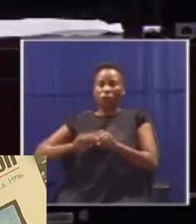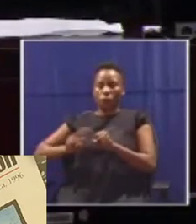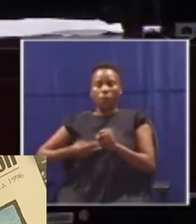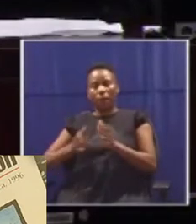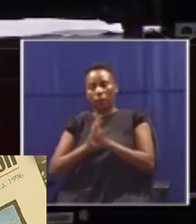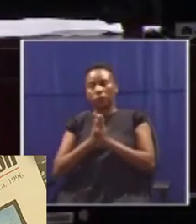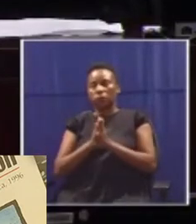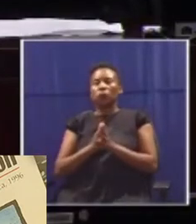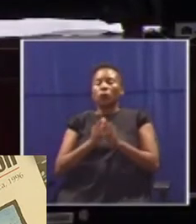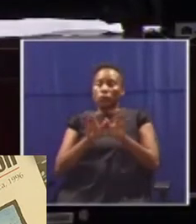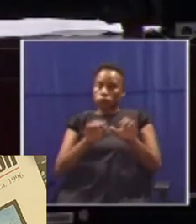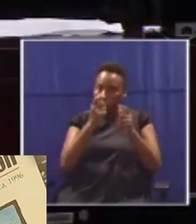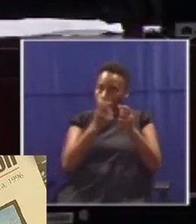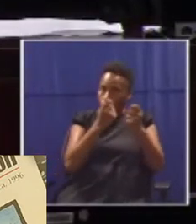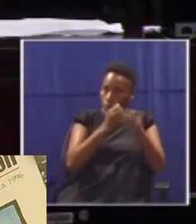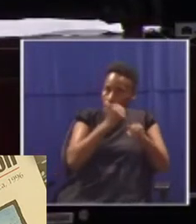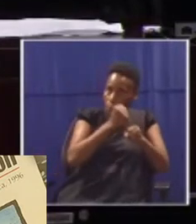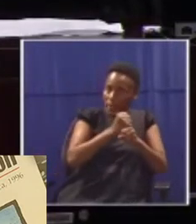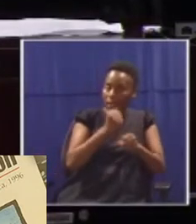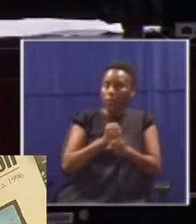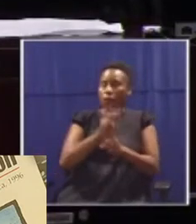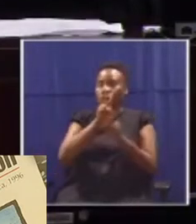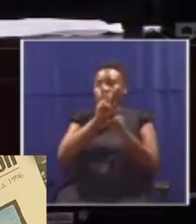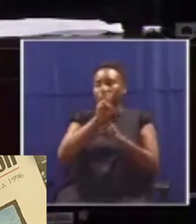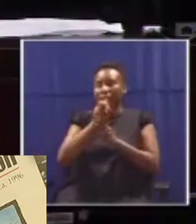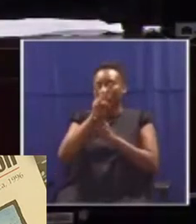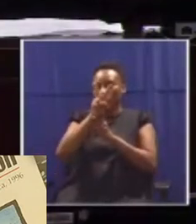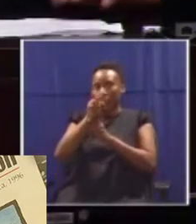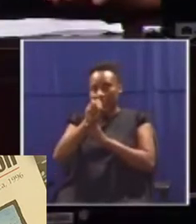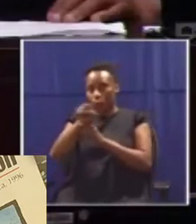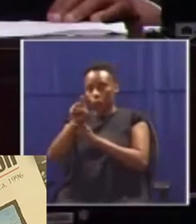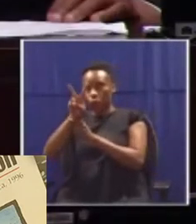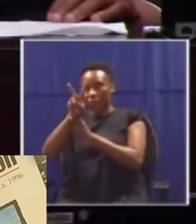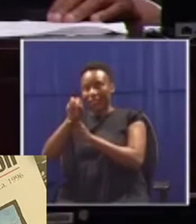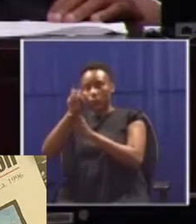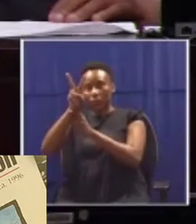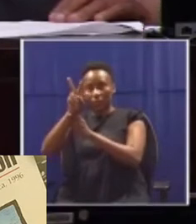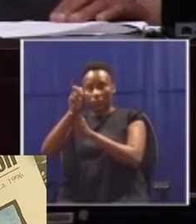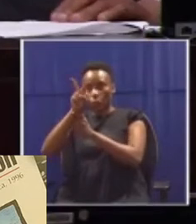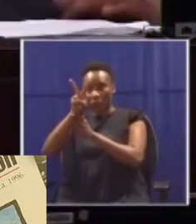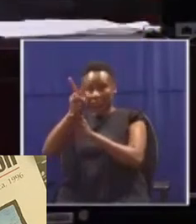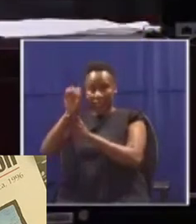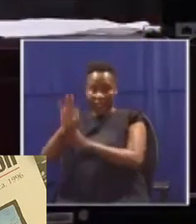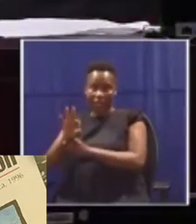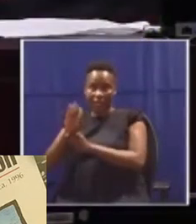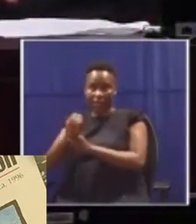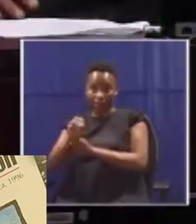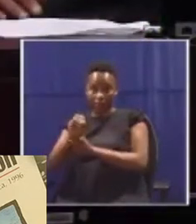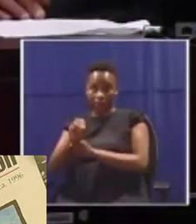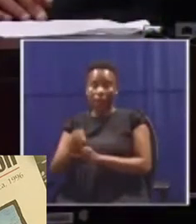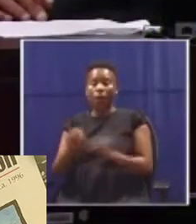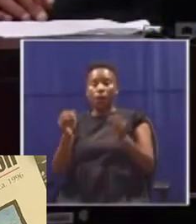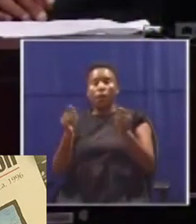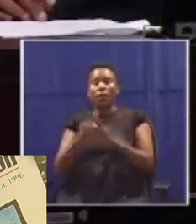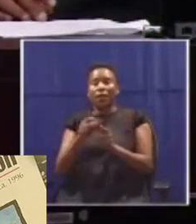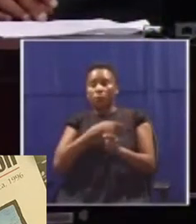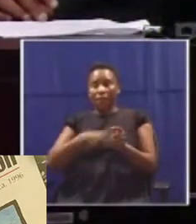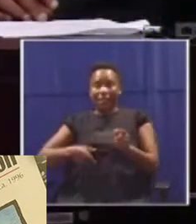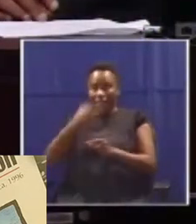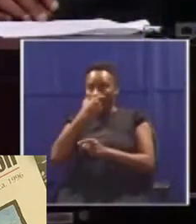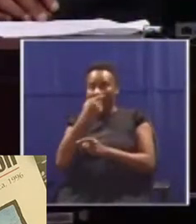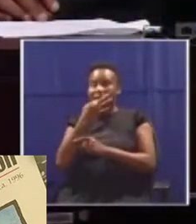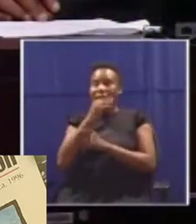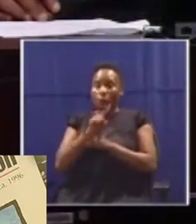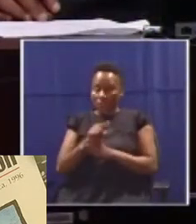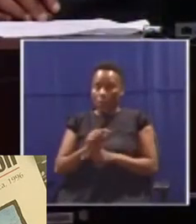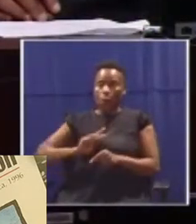to 2030, declared by our very own President Cyril Ramaphosa, when South Africa took over chairship of the